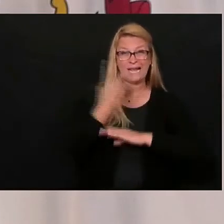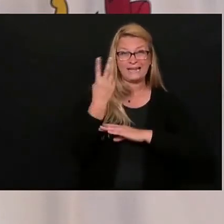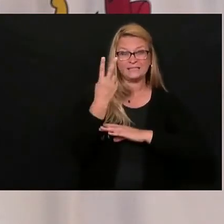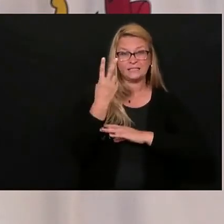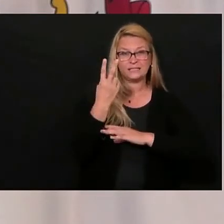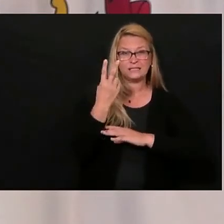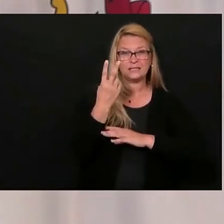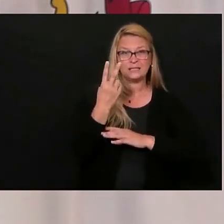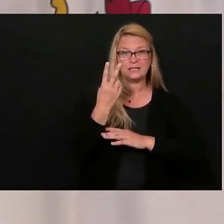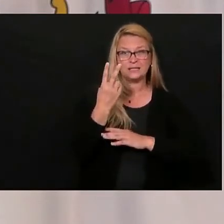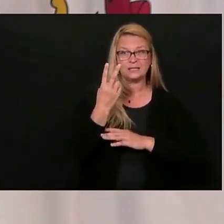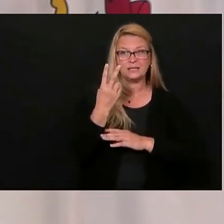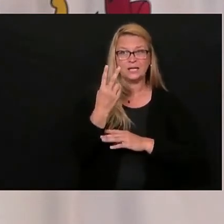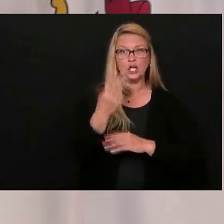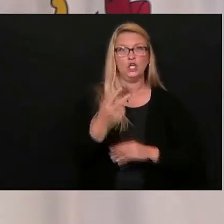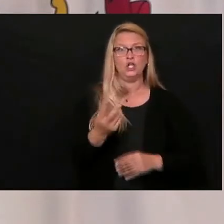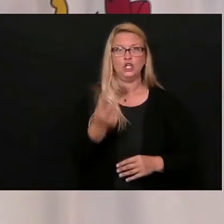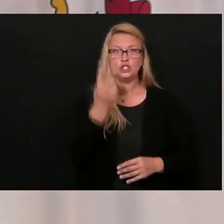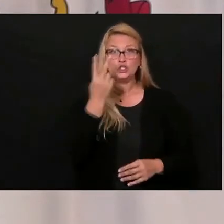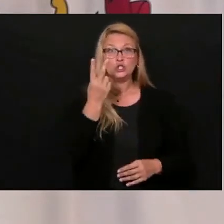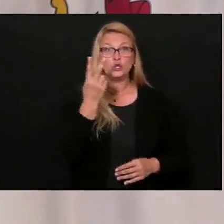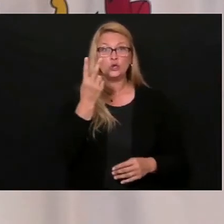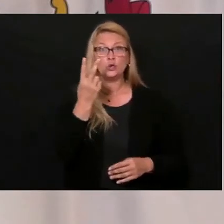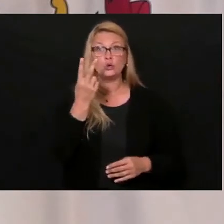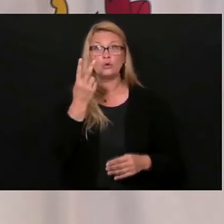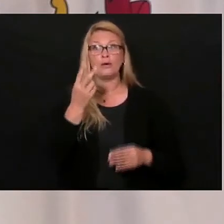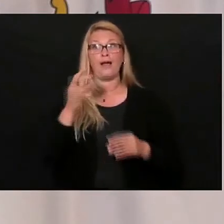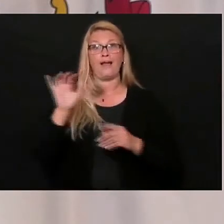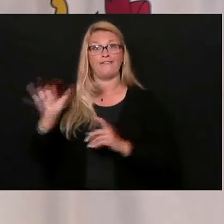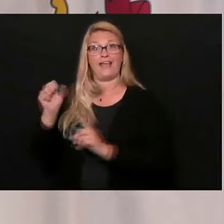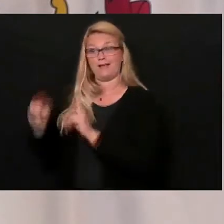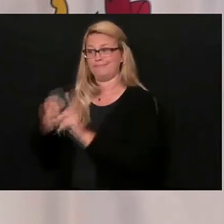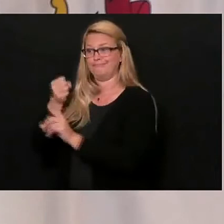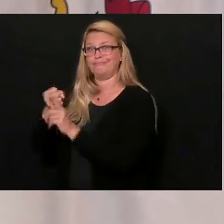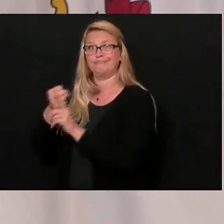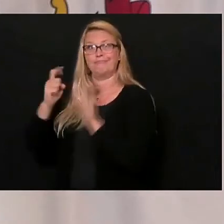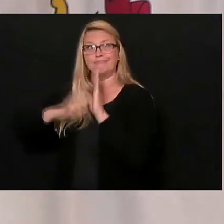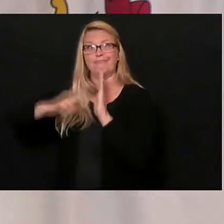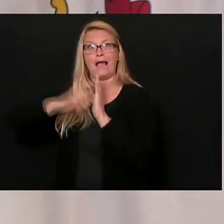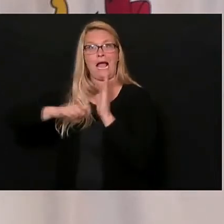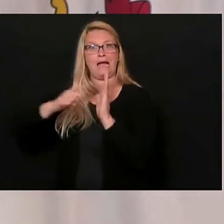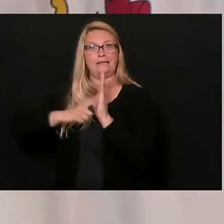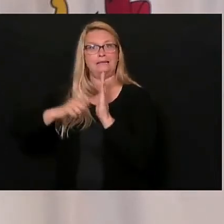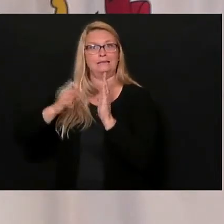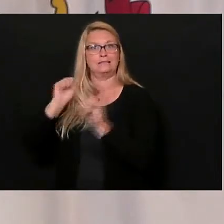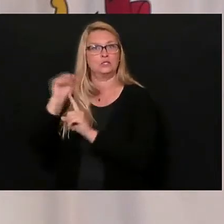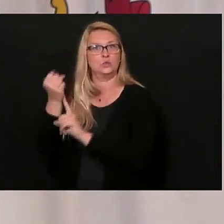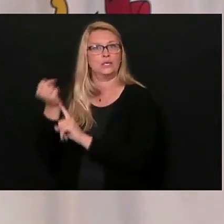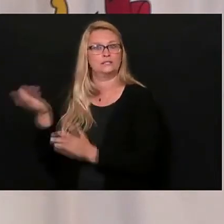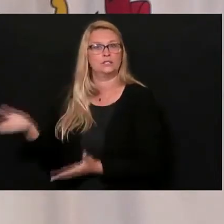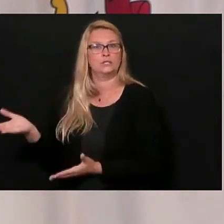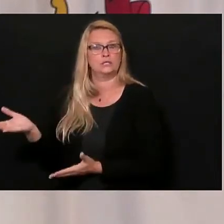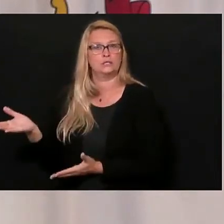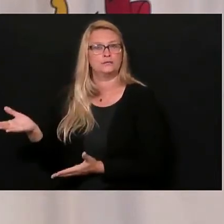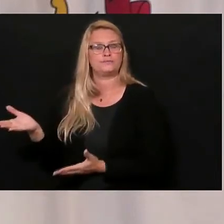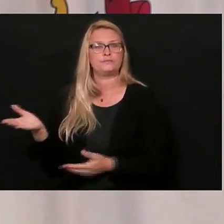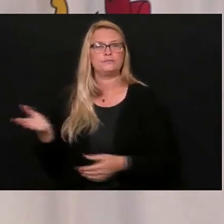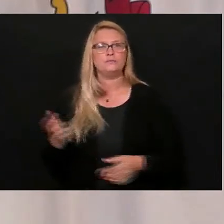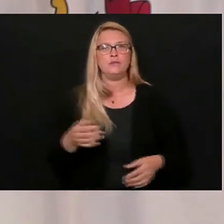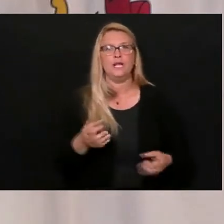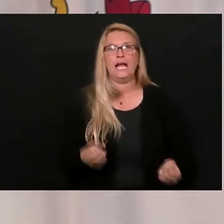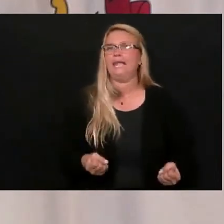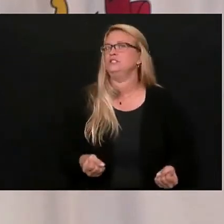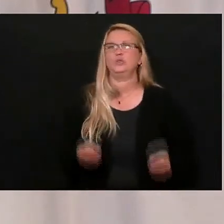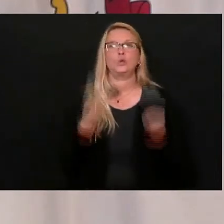2 Sago mines? 2 of them. That's the magnitude of what's going on here, and too